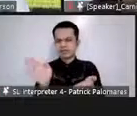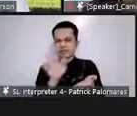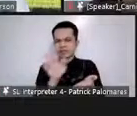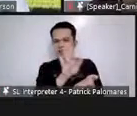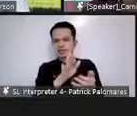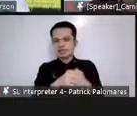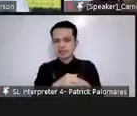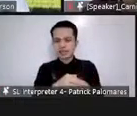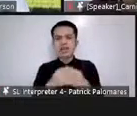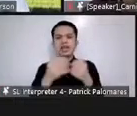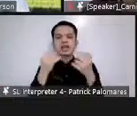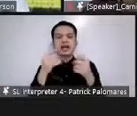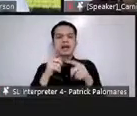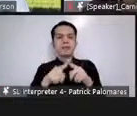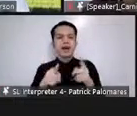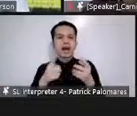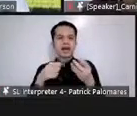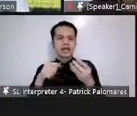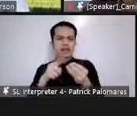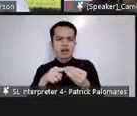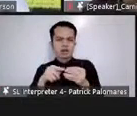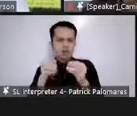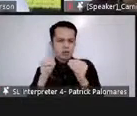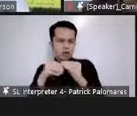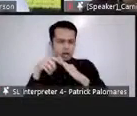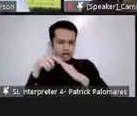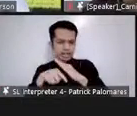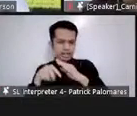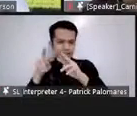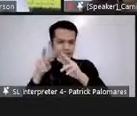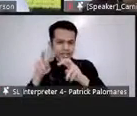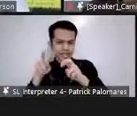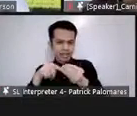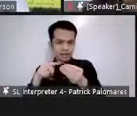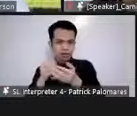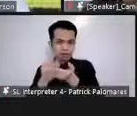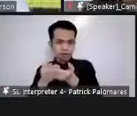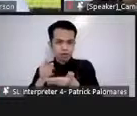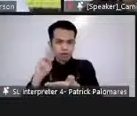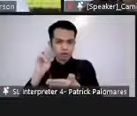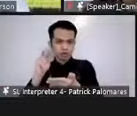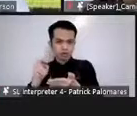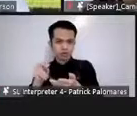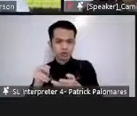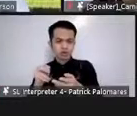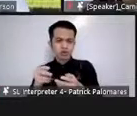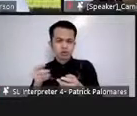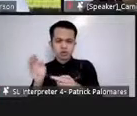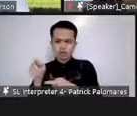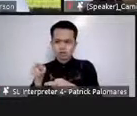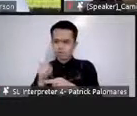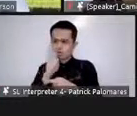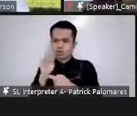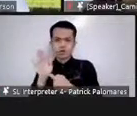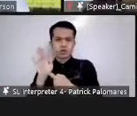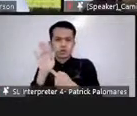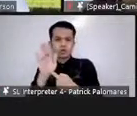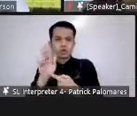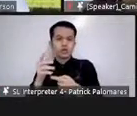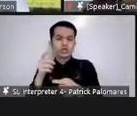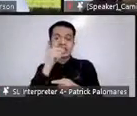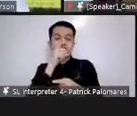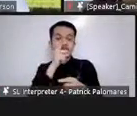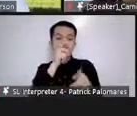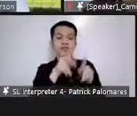But in terms of really delving into the study of the Butuan boats, I think the Butuan boats have shown us that ancient